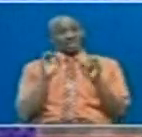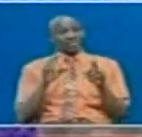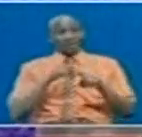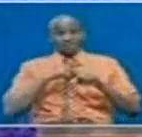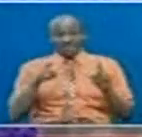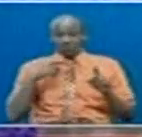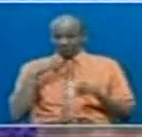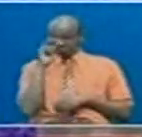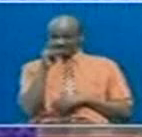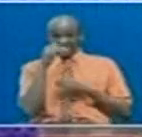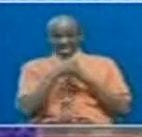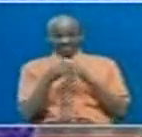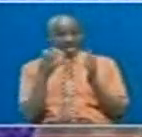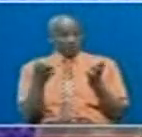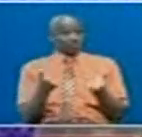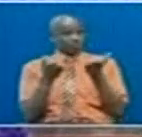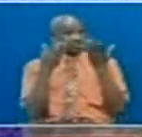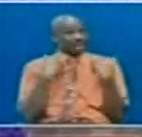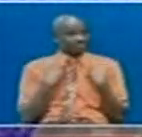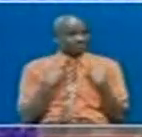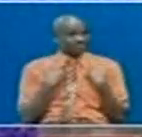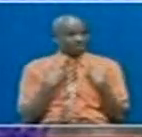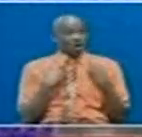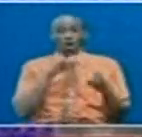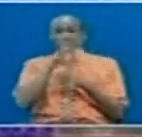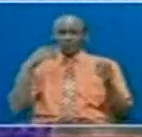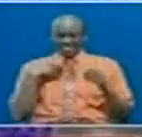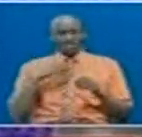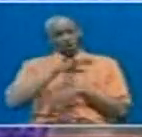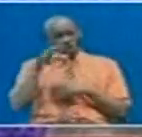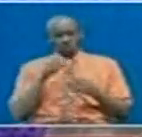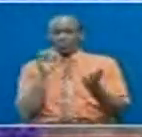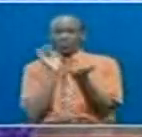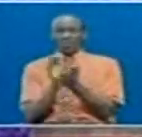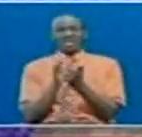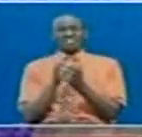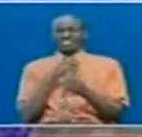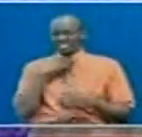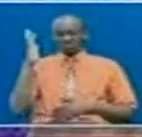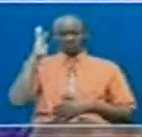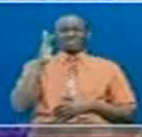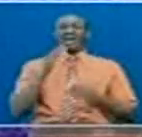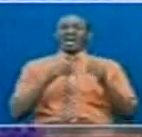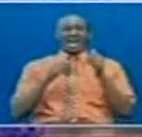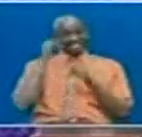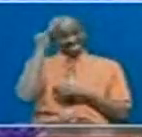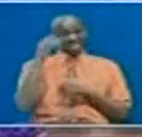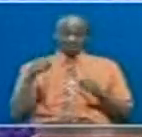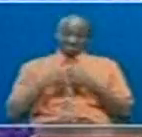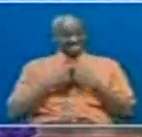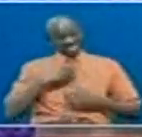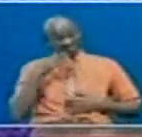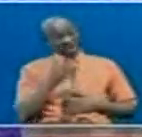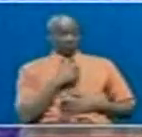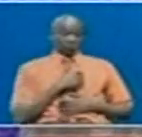know that this country is improving. We all need to collectively reject the idea that because right now I have a challenge,